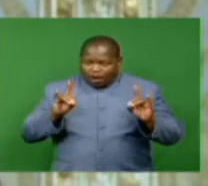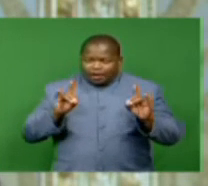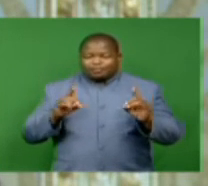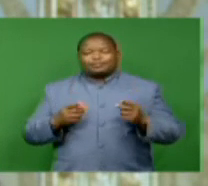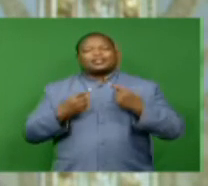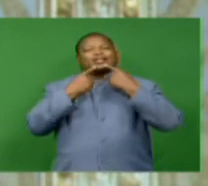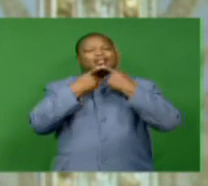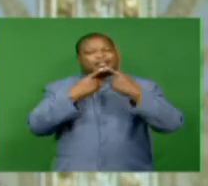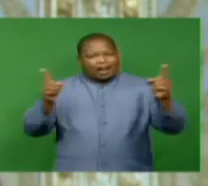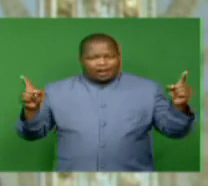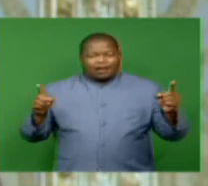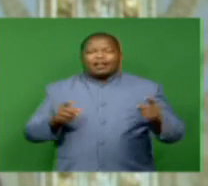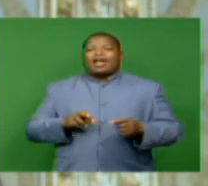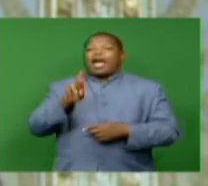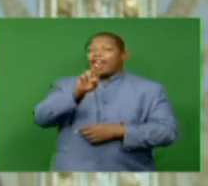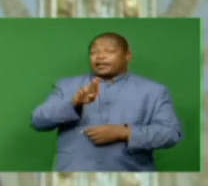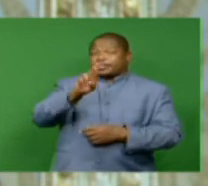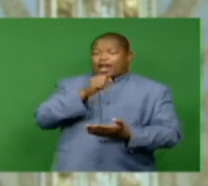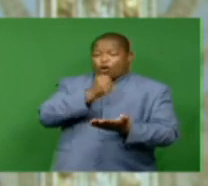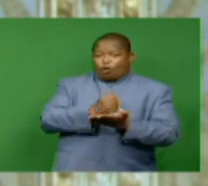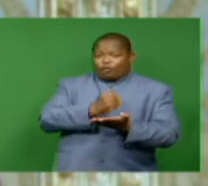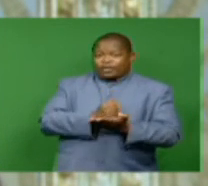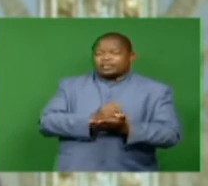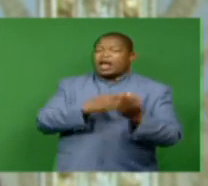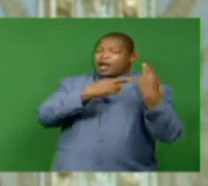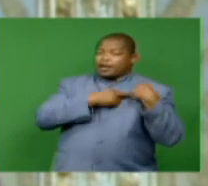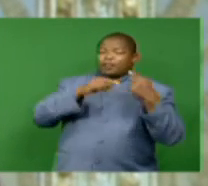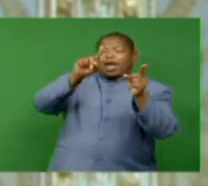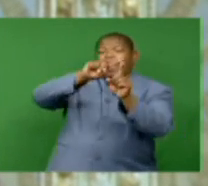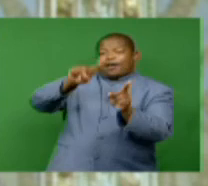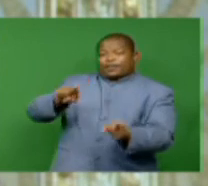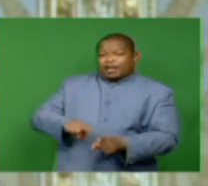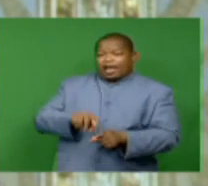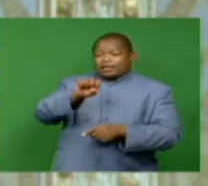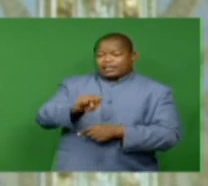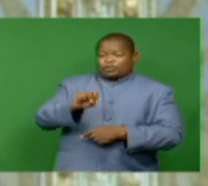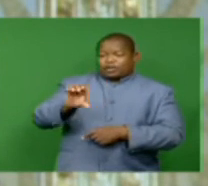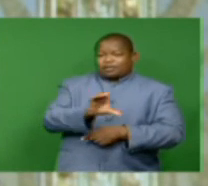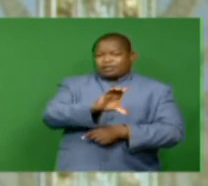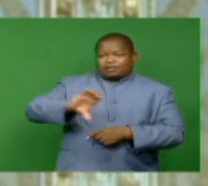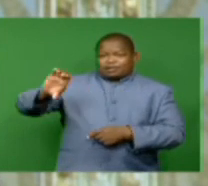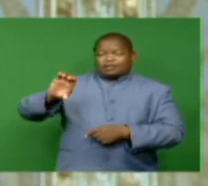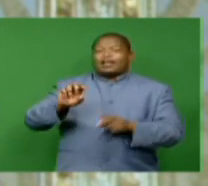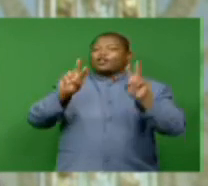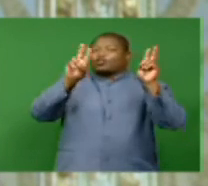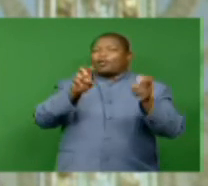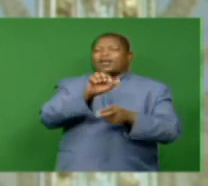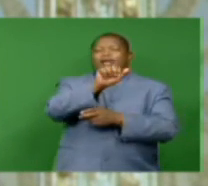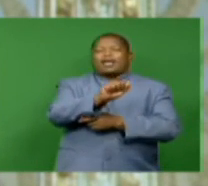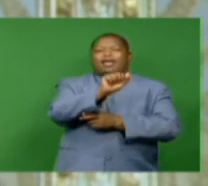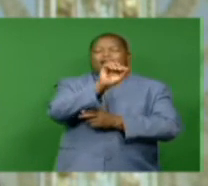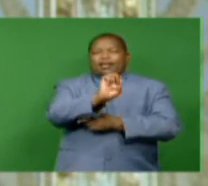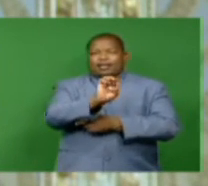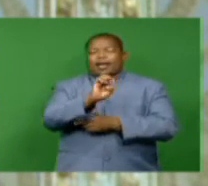the Regional Office for Southern Africa of the African Electronic Trade Group on